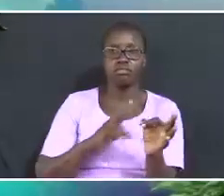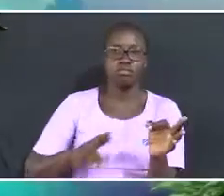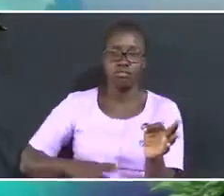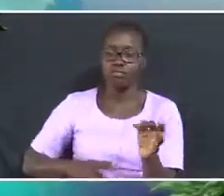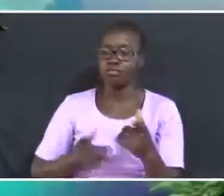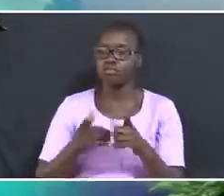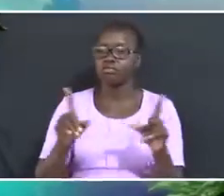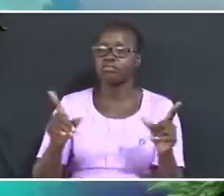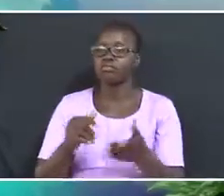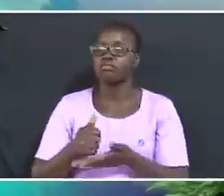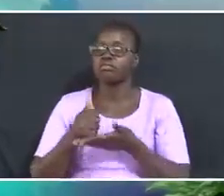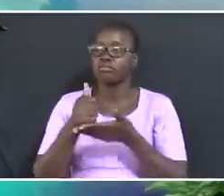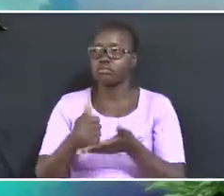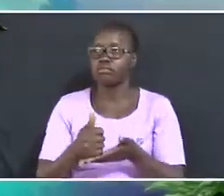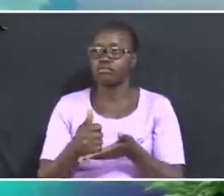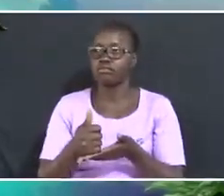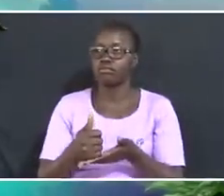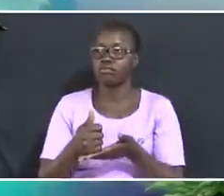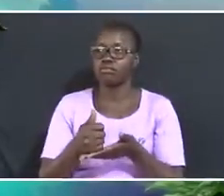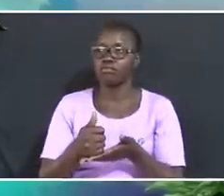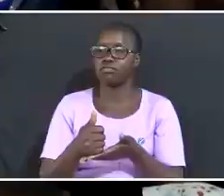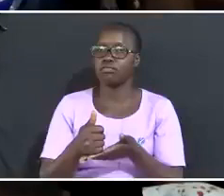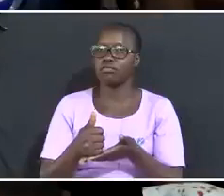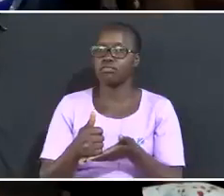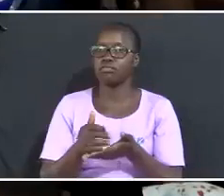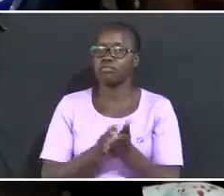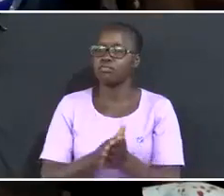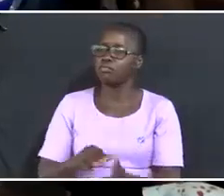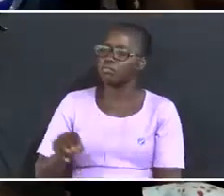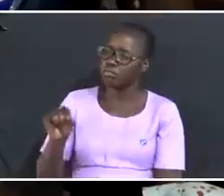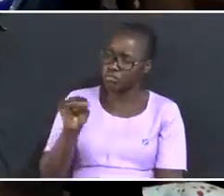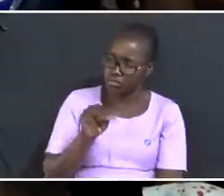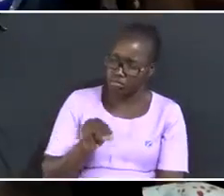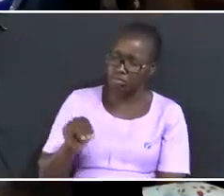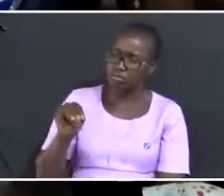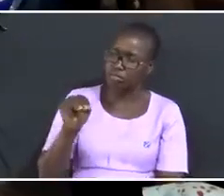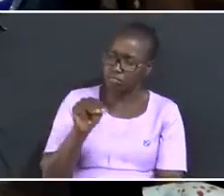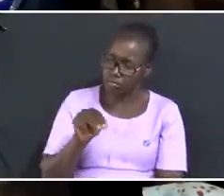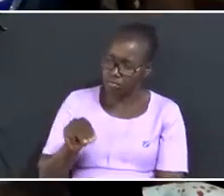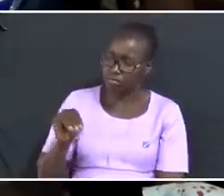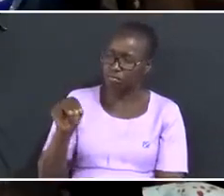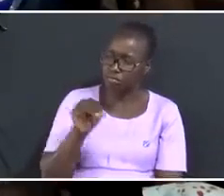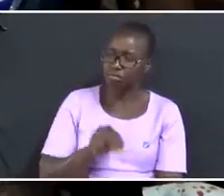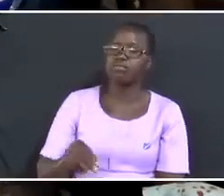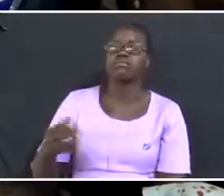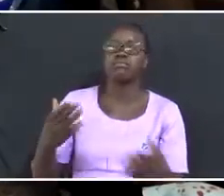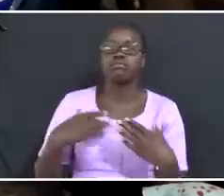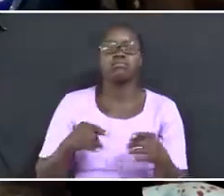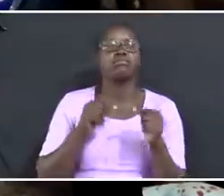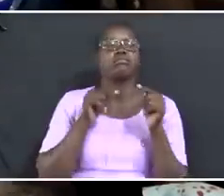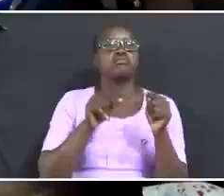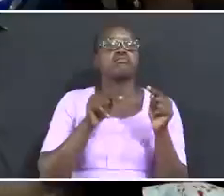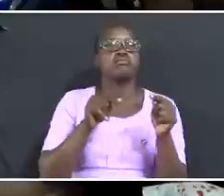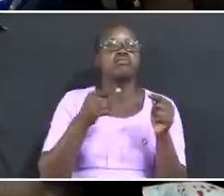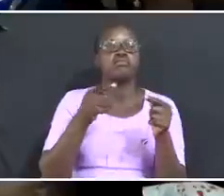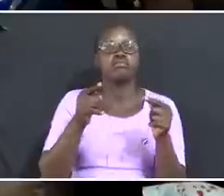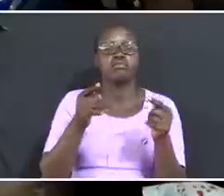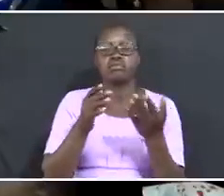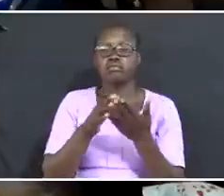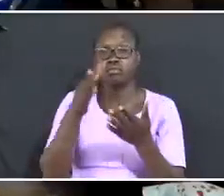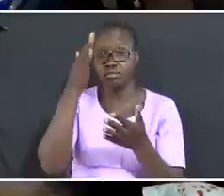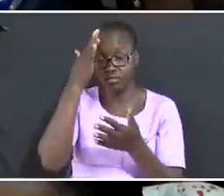to intervene with millions and millions of people who are persecuted because of their